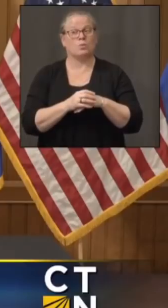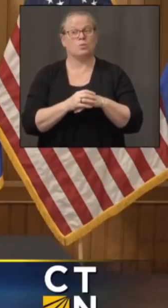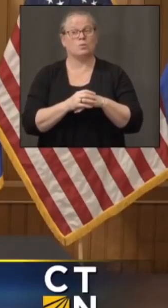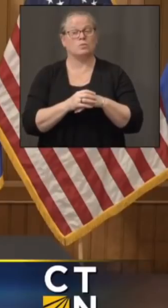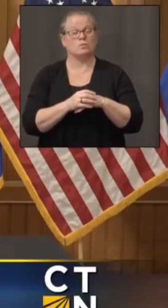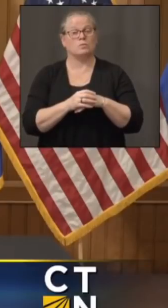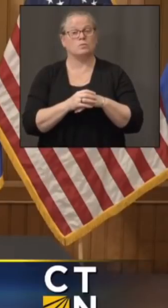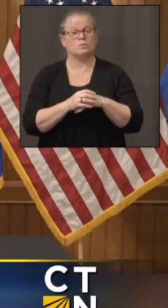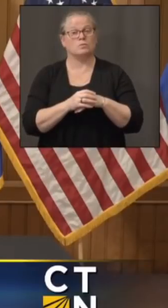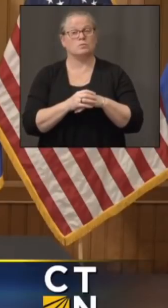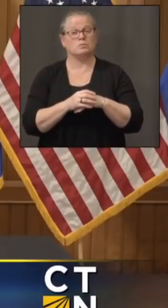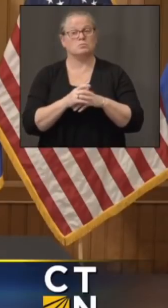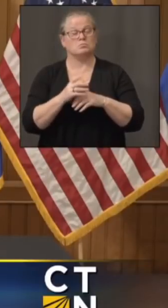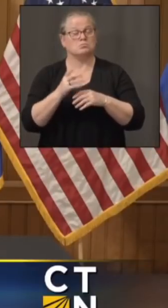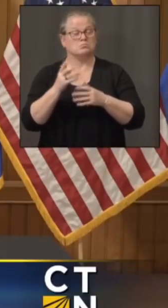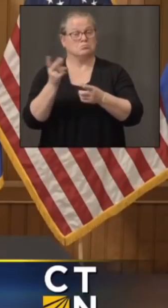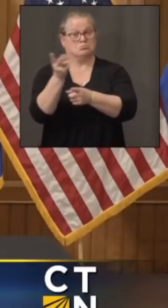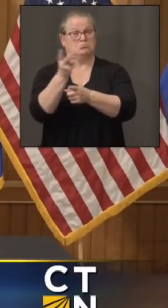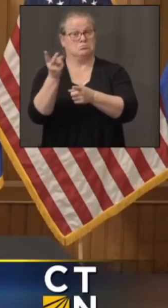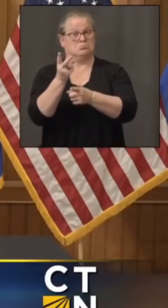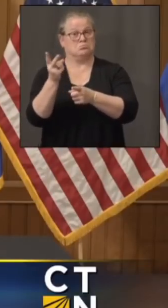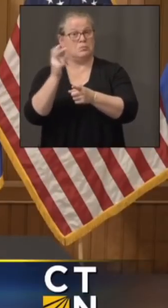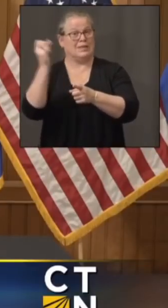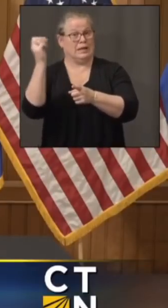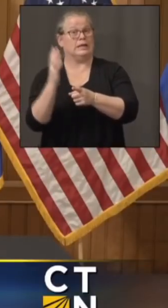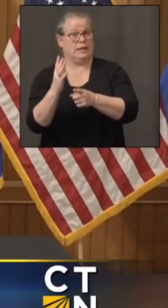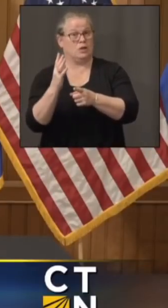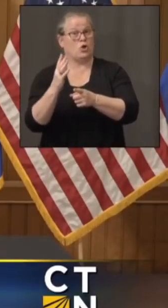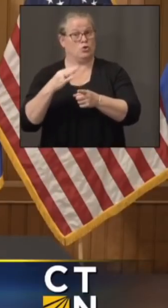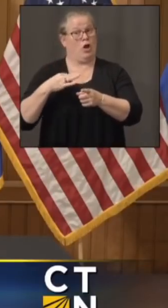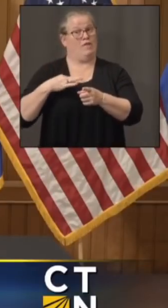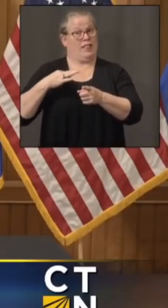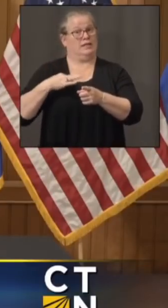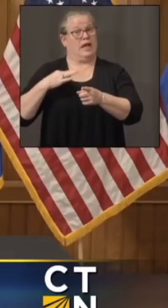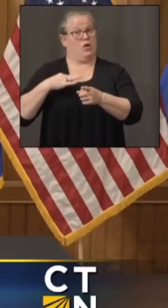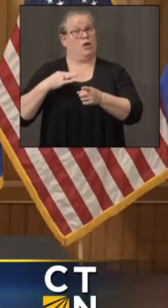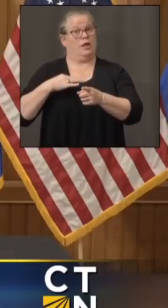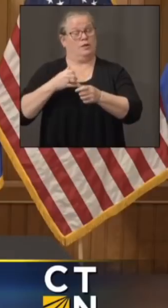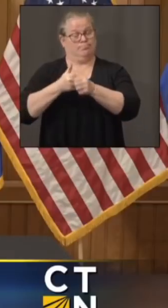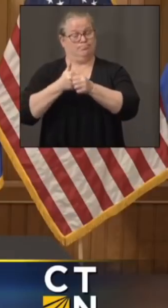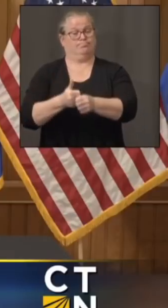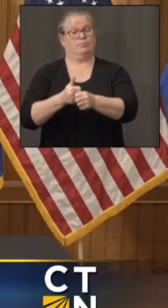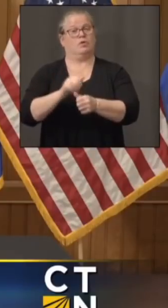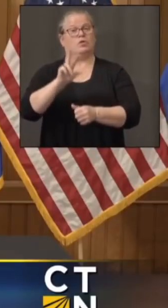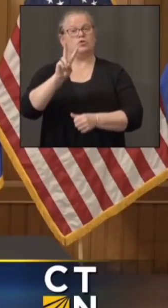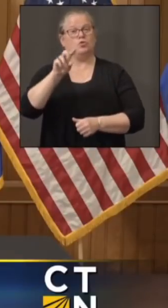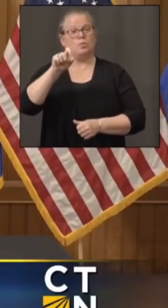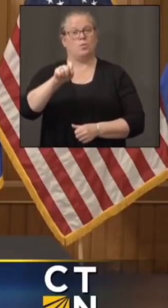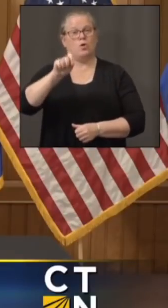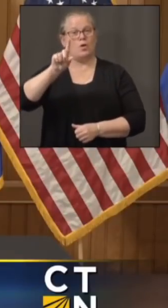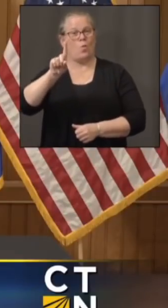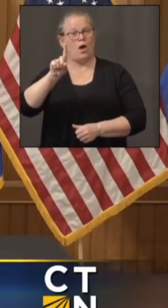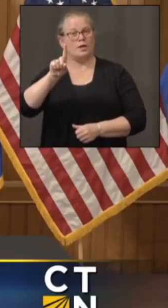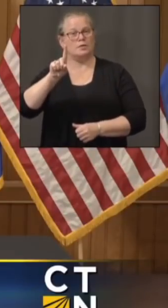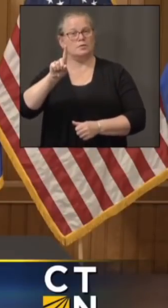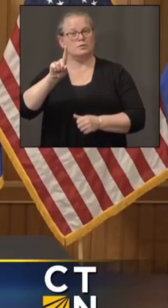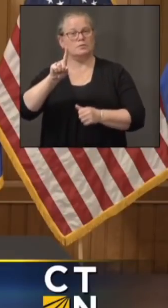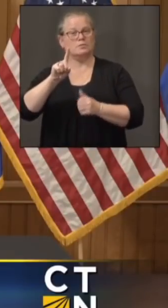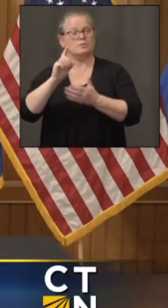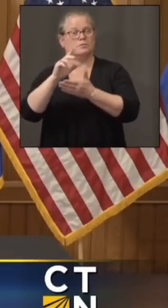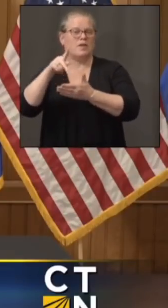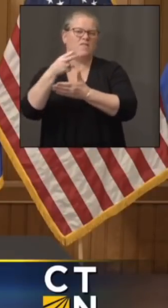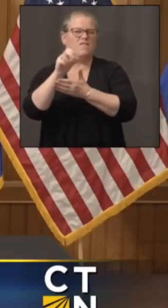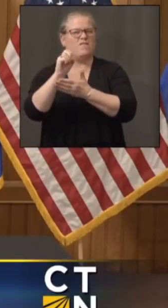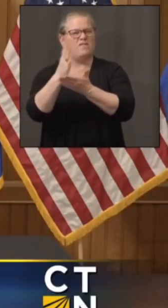they're voluntarily adhering to the 2.1 restrictions on restaurants and so forth. And more specifically, I wonder